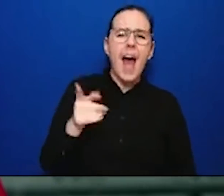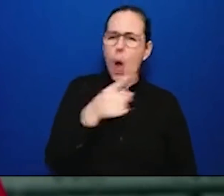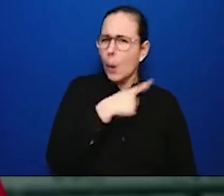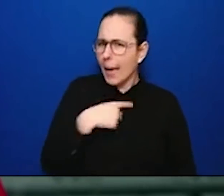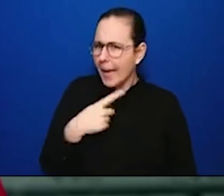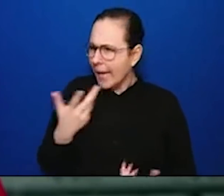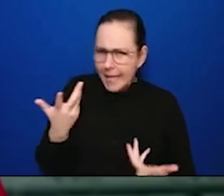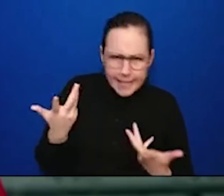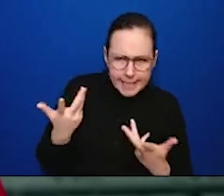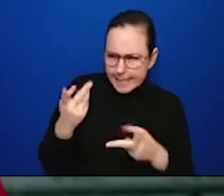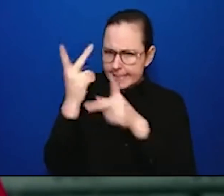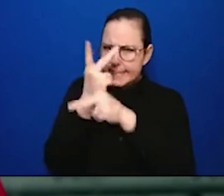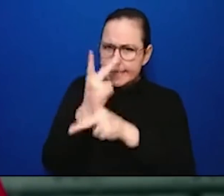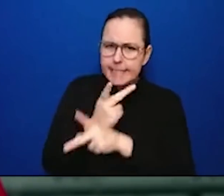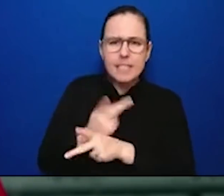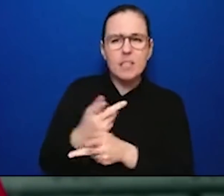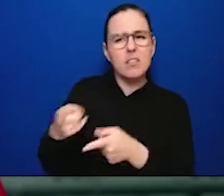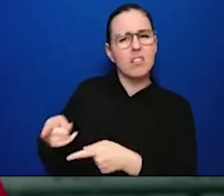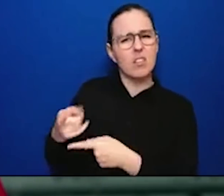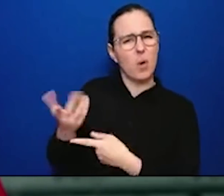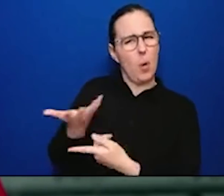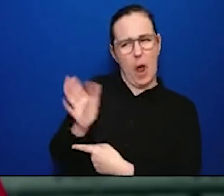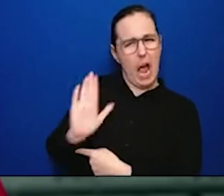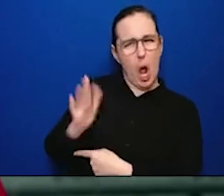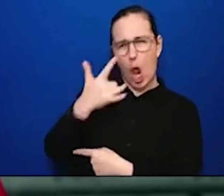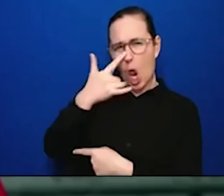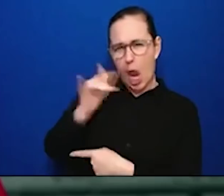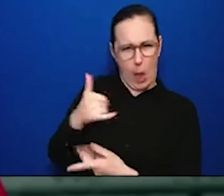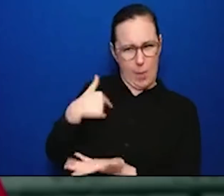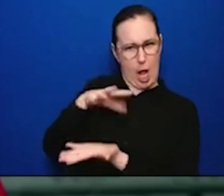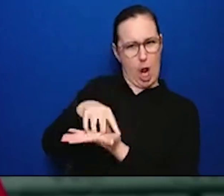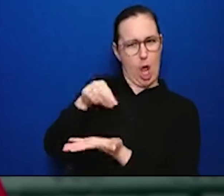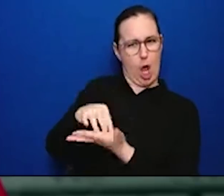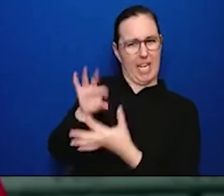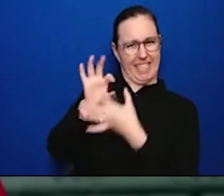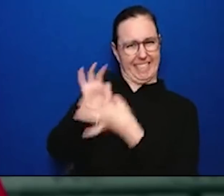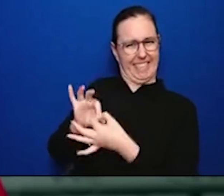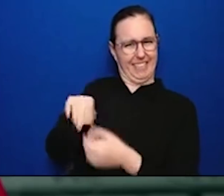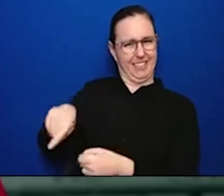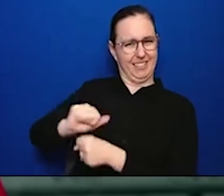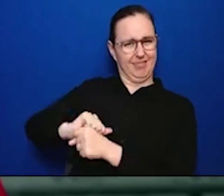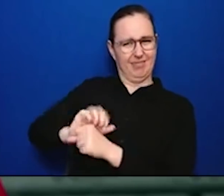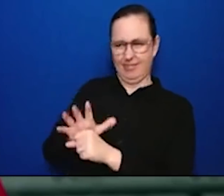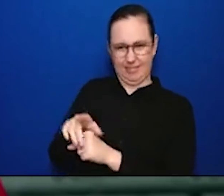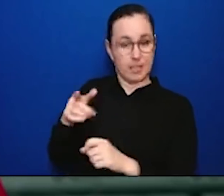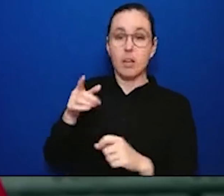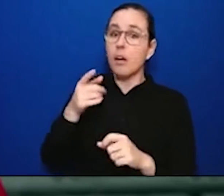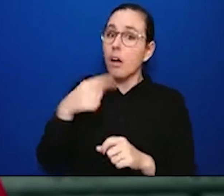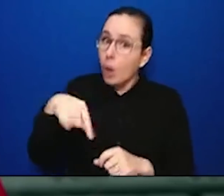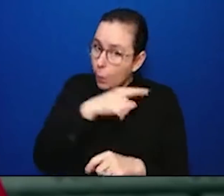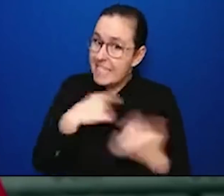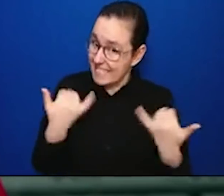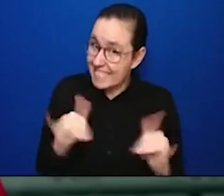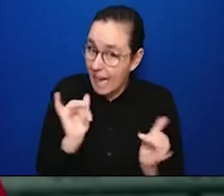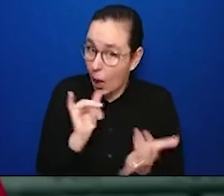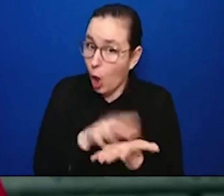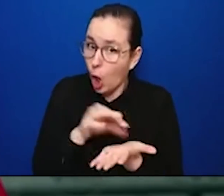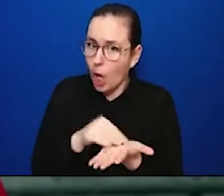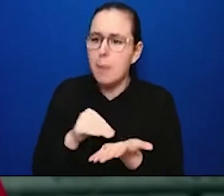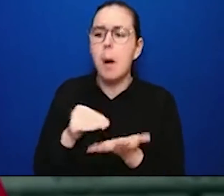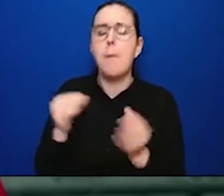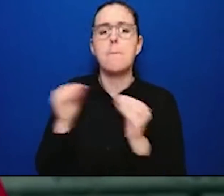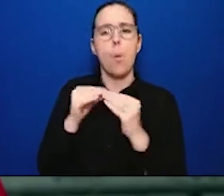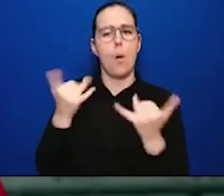new strain that we're seeing. While we are seeing the rates of hospitalizations and those